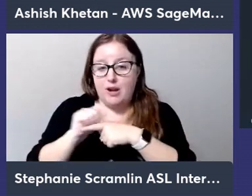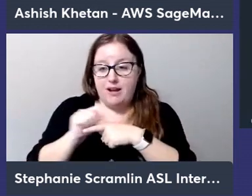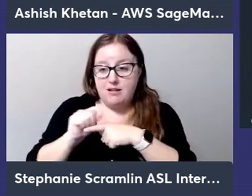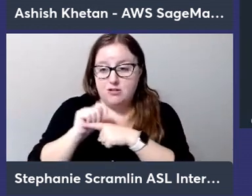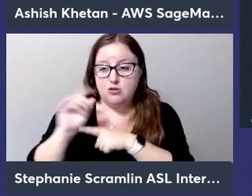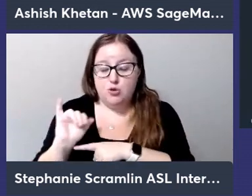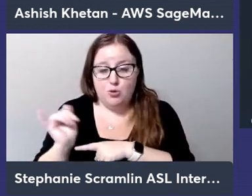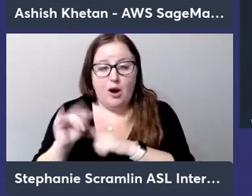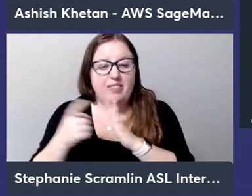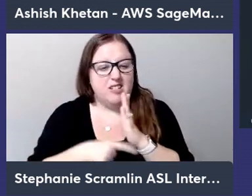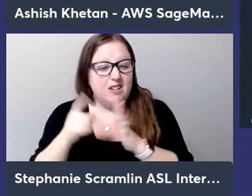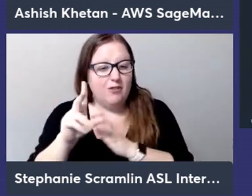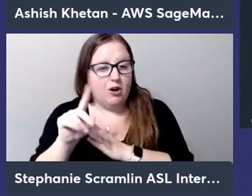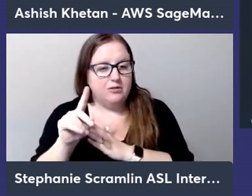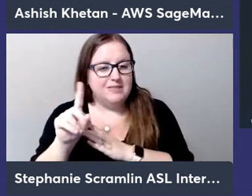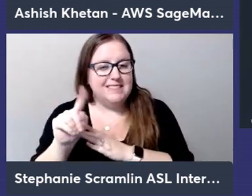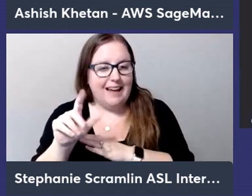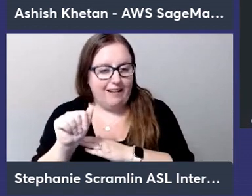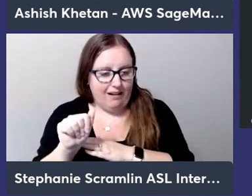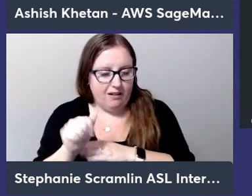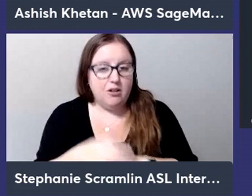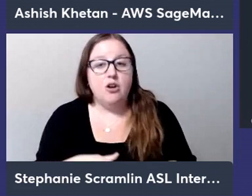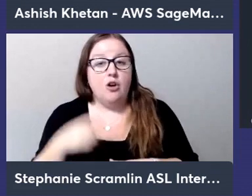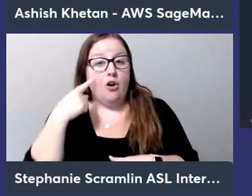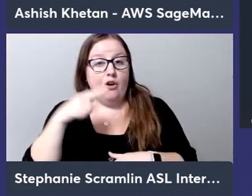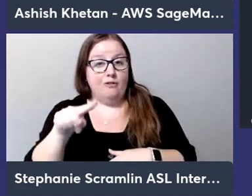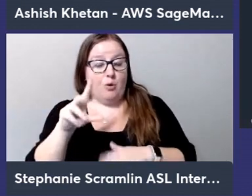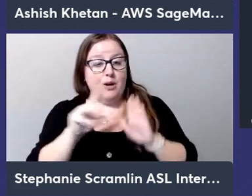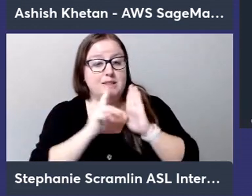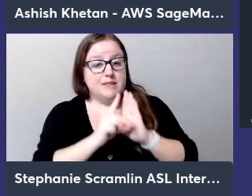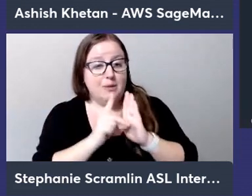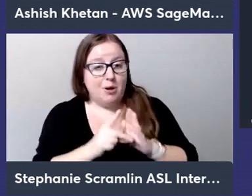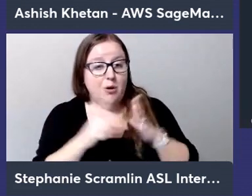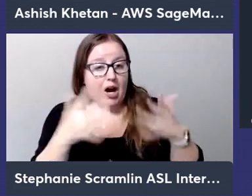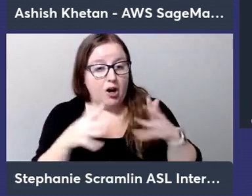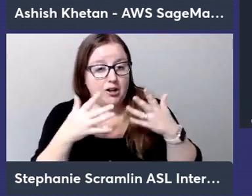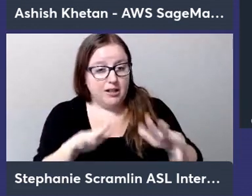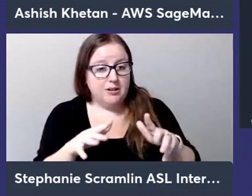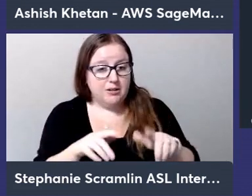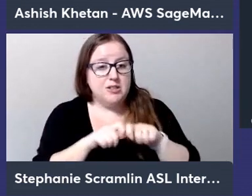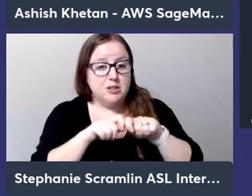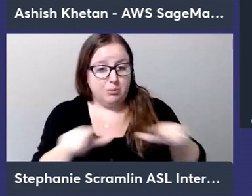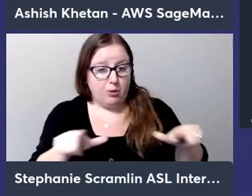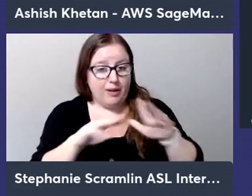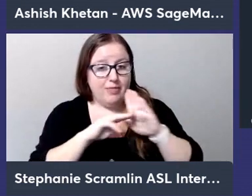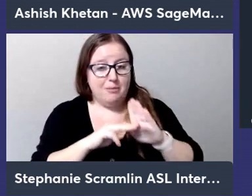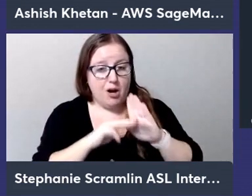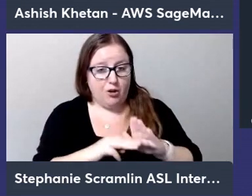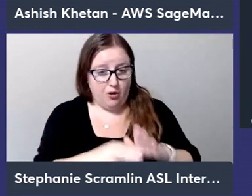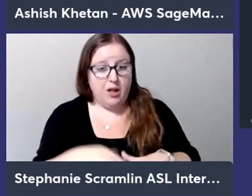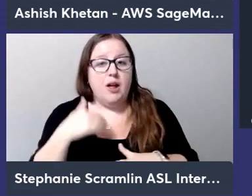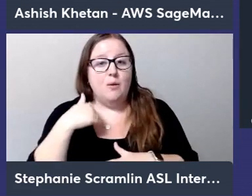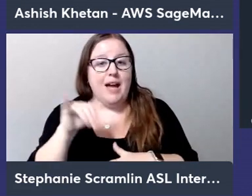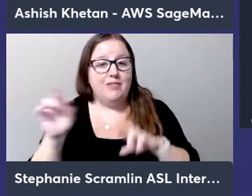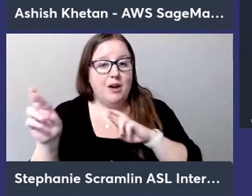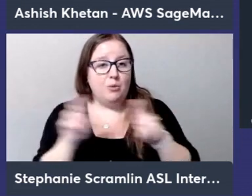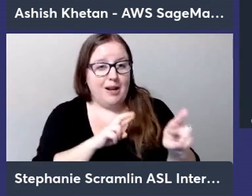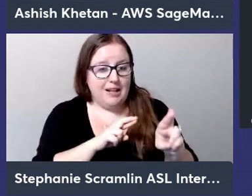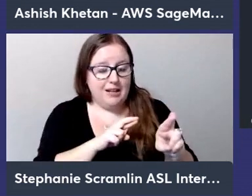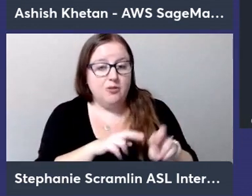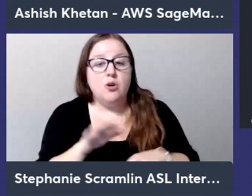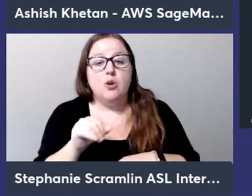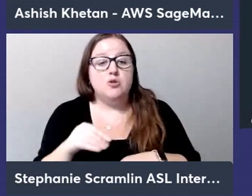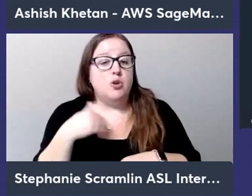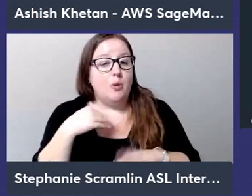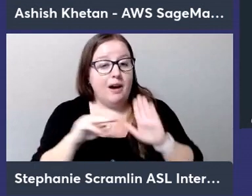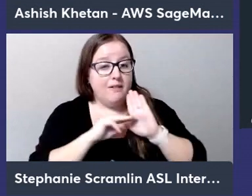set. Okay. So for the purpose of demo, I have already deployed the model and have the model running. So once you have